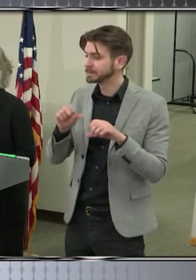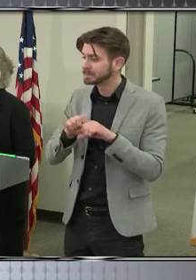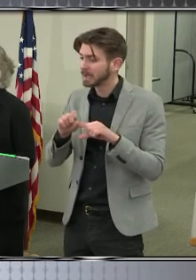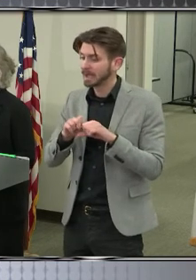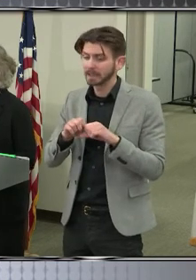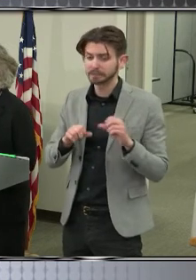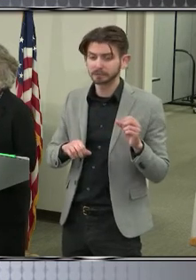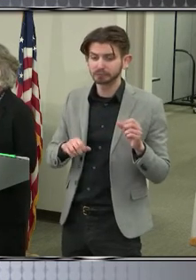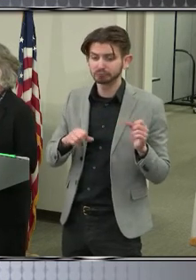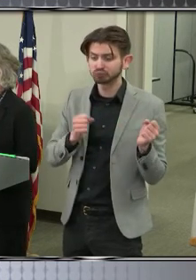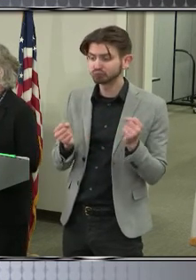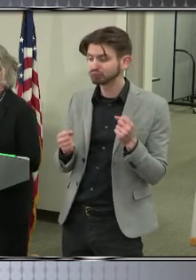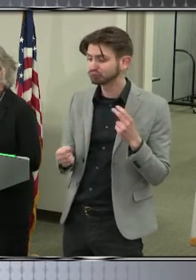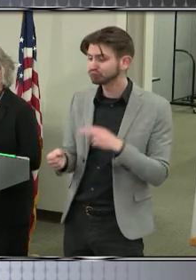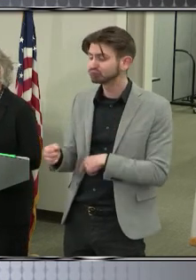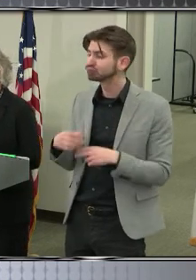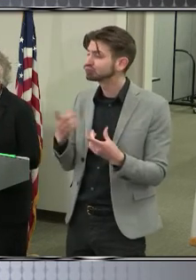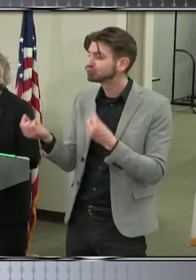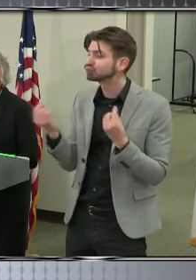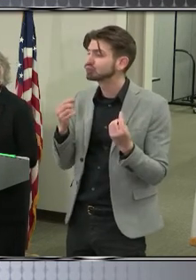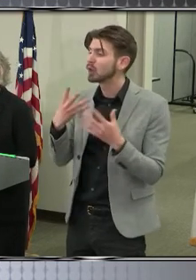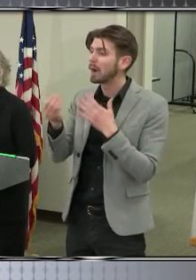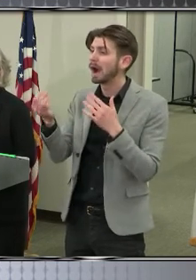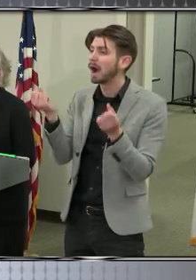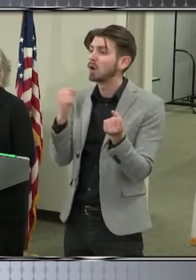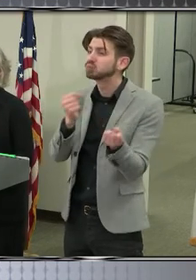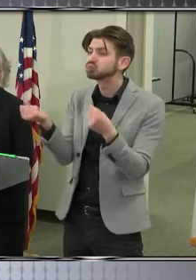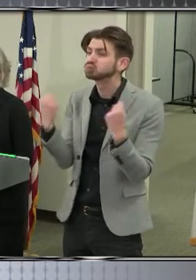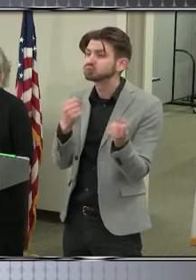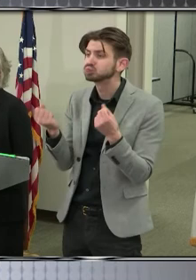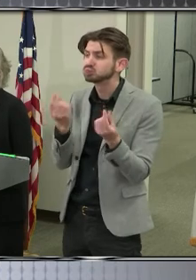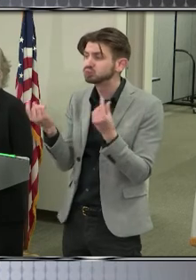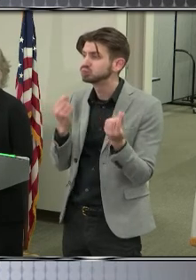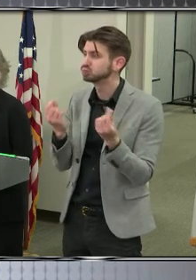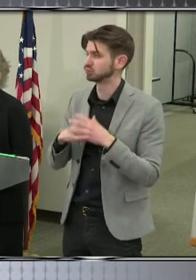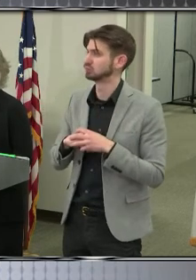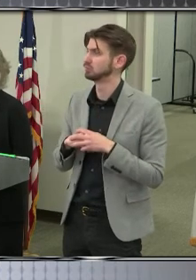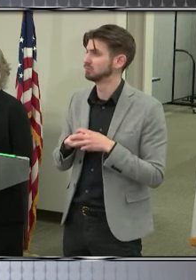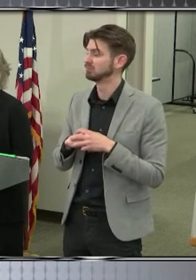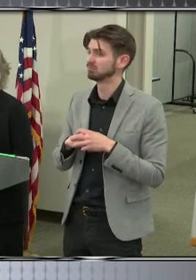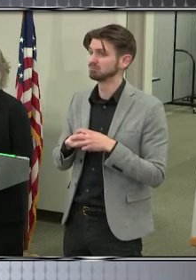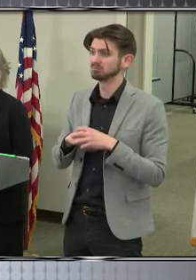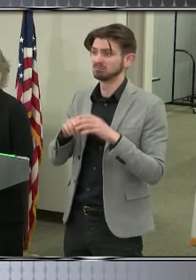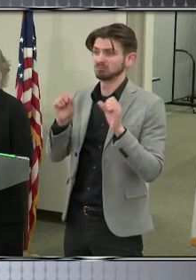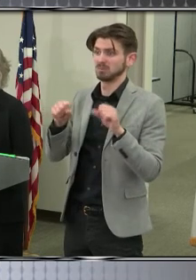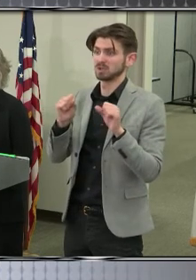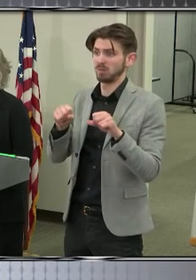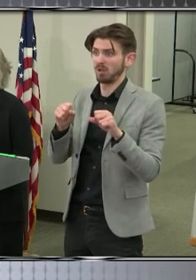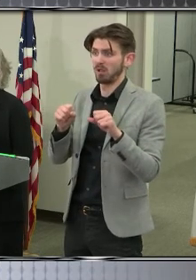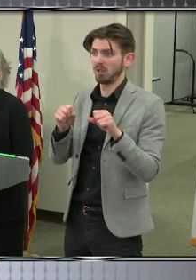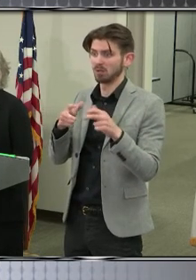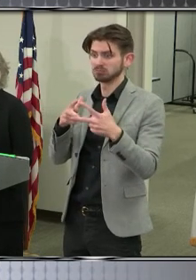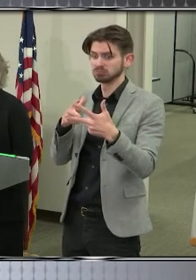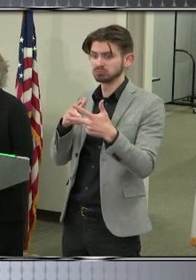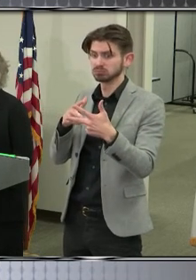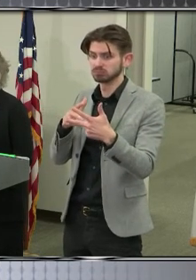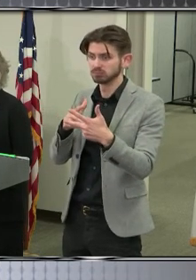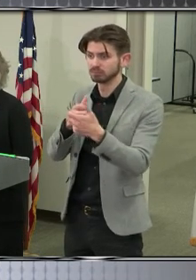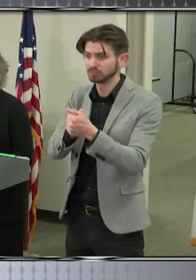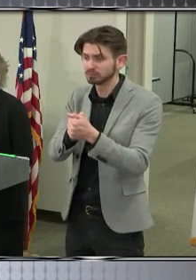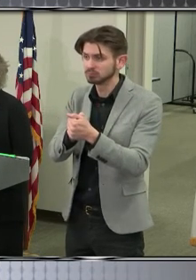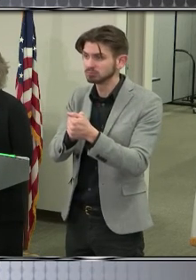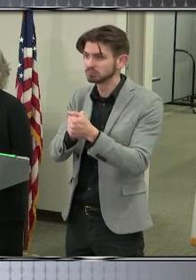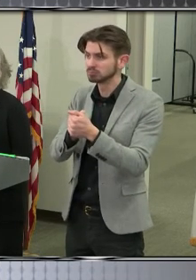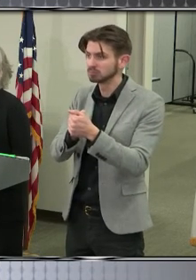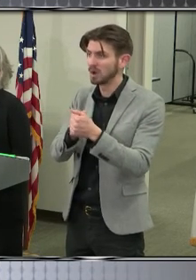you have things to get about in your day. And there's an opportunity for an accident, but that's not what drives us. However, when there's a